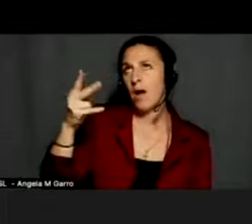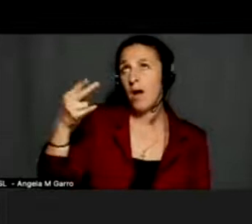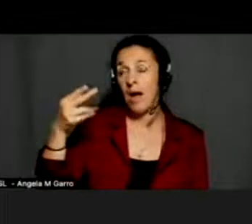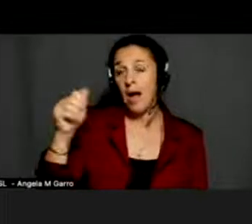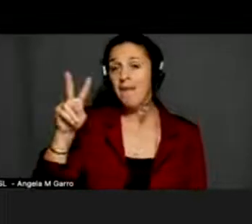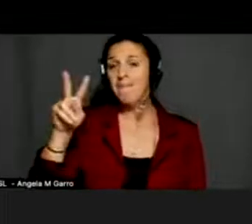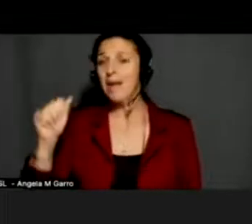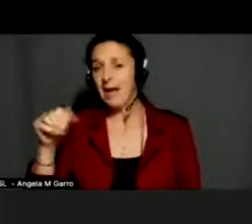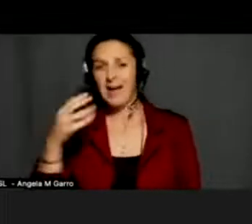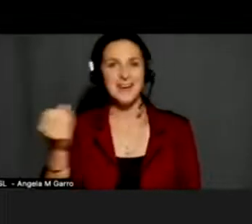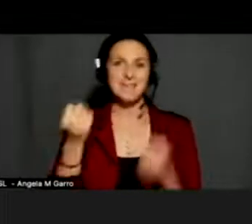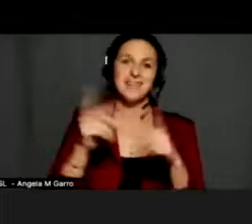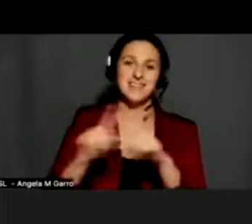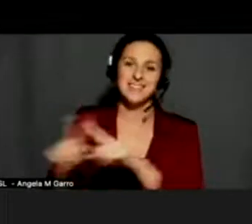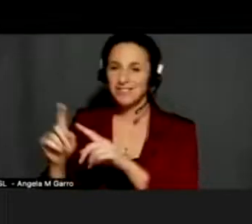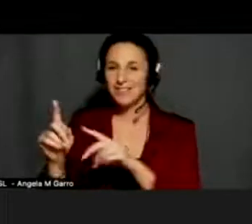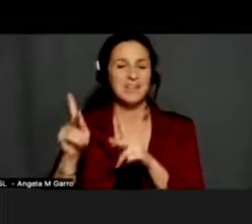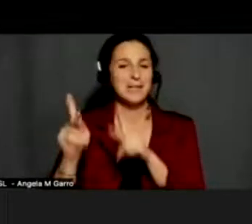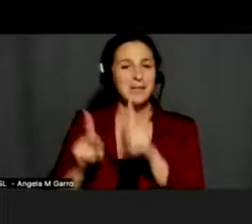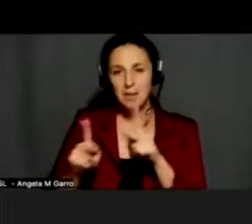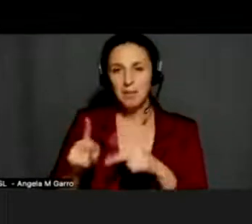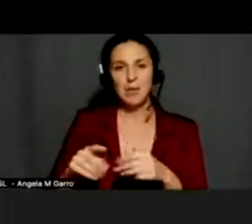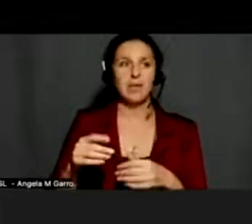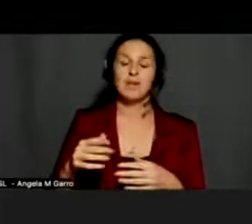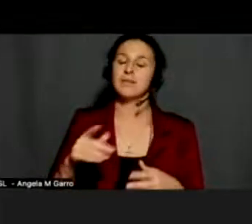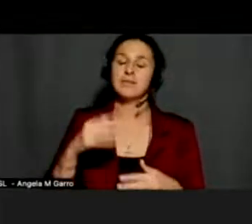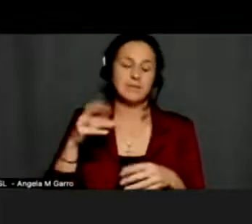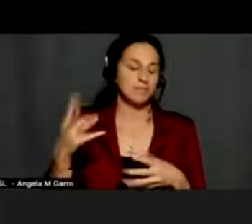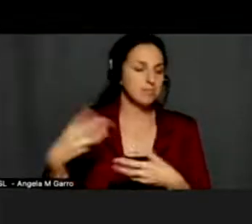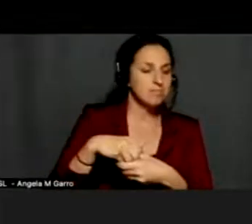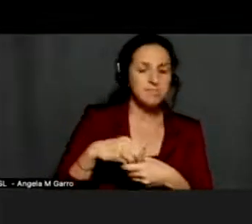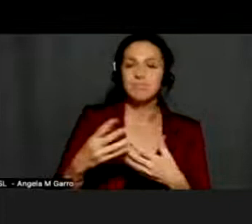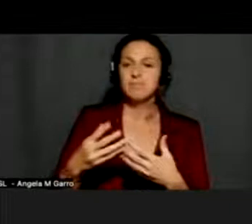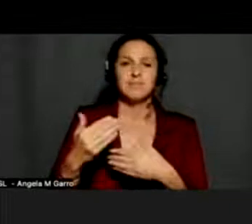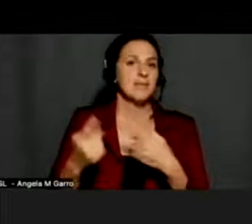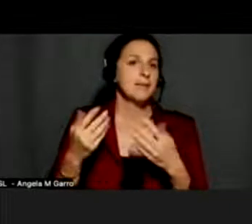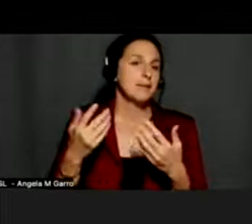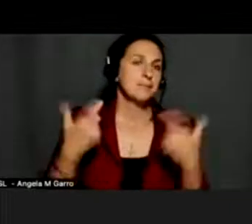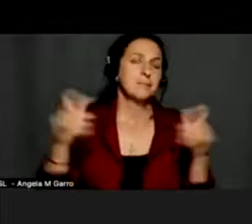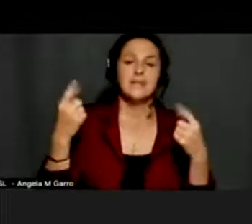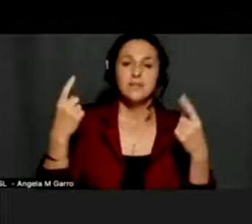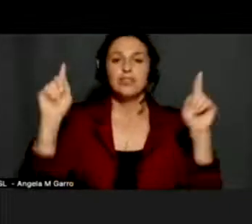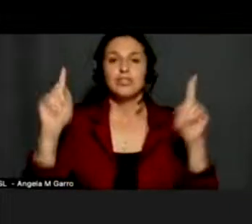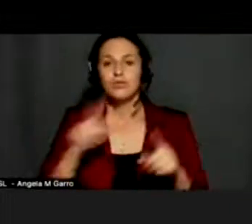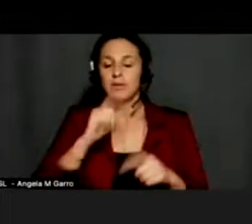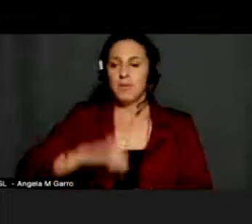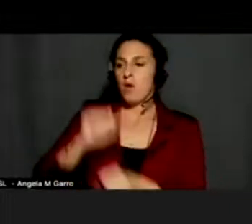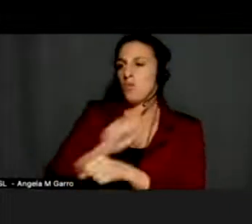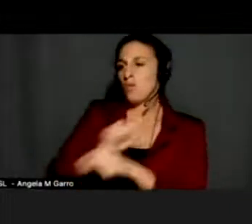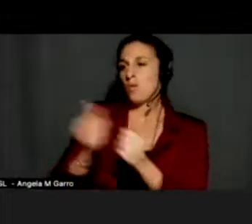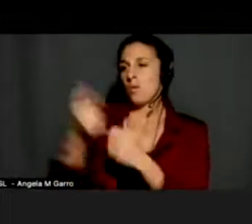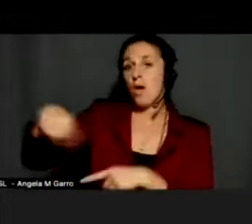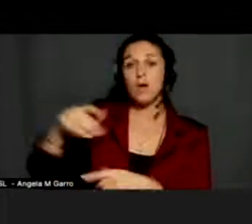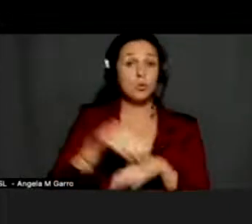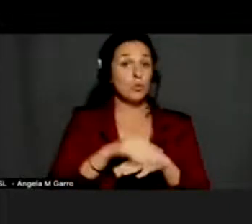others who participated in the process. It's a big achievement, and just really proud to work with you all. Tonight, I want to